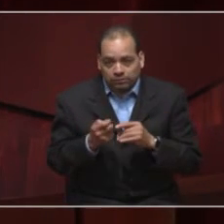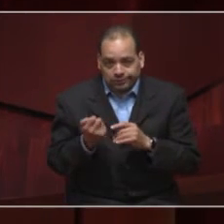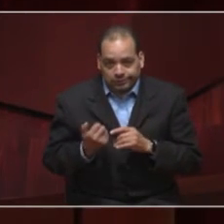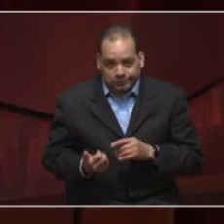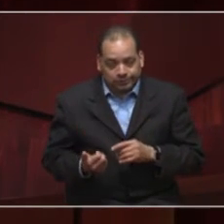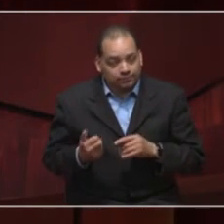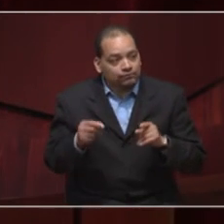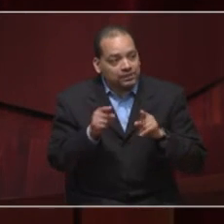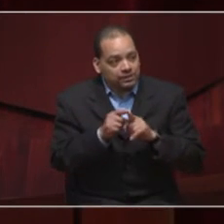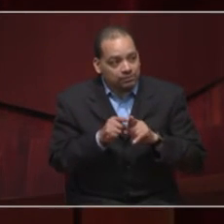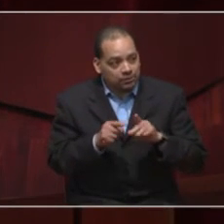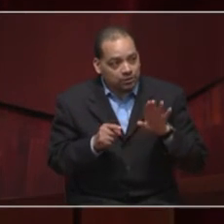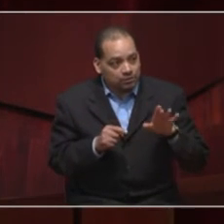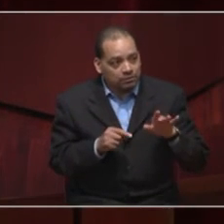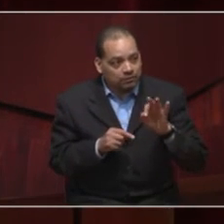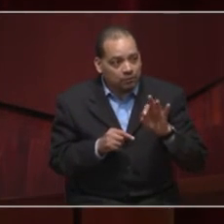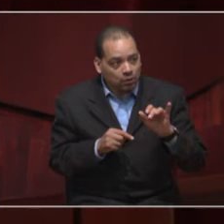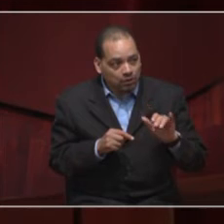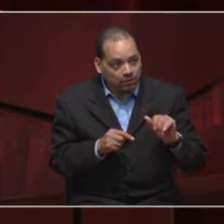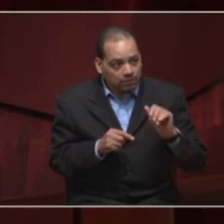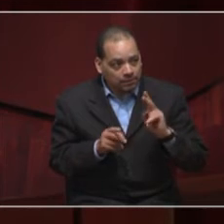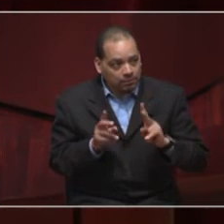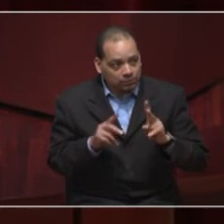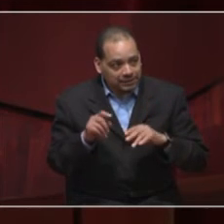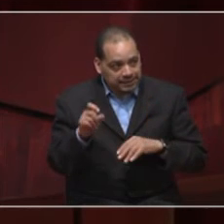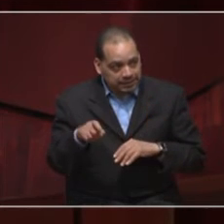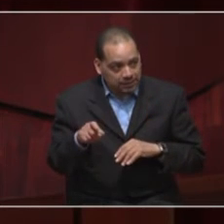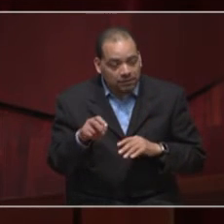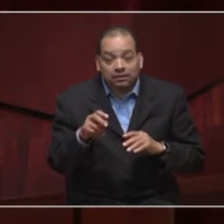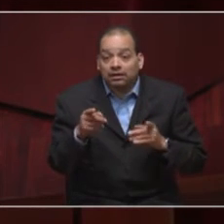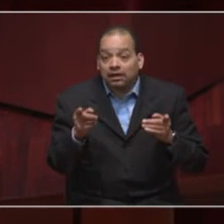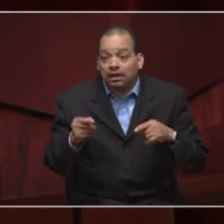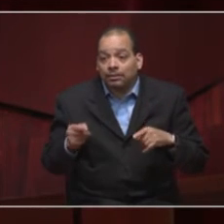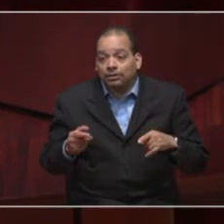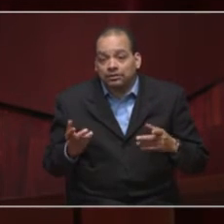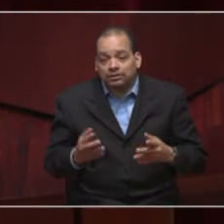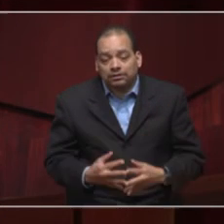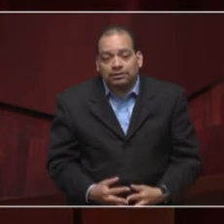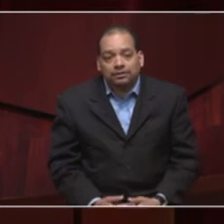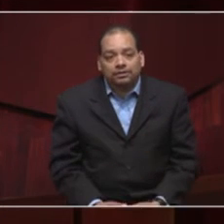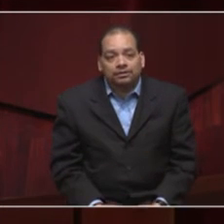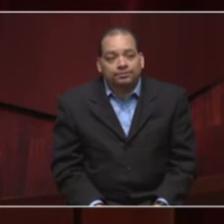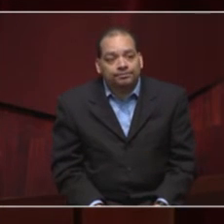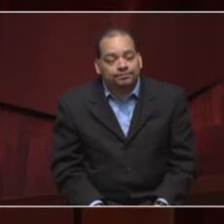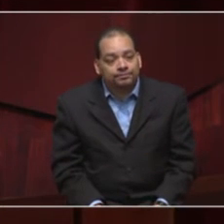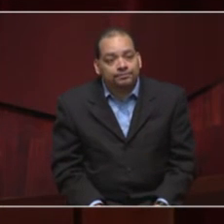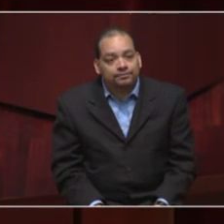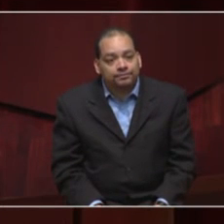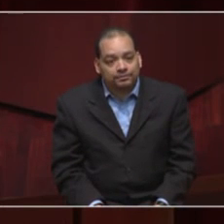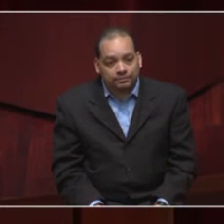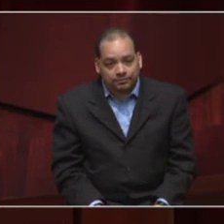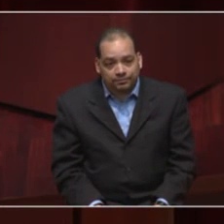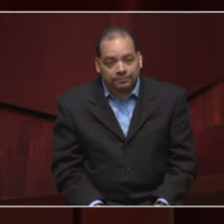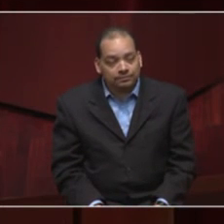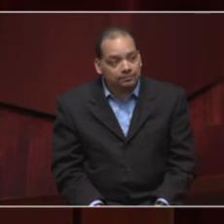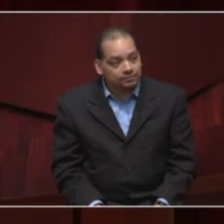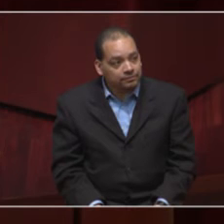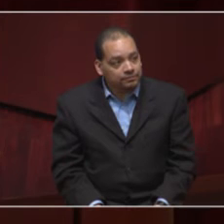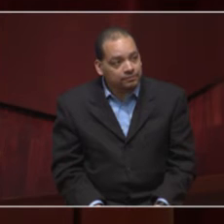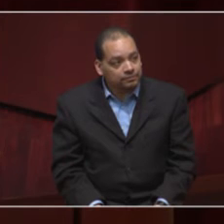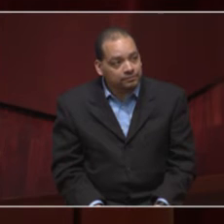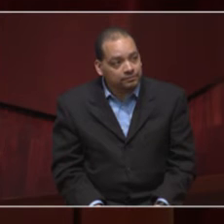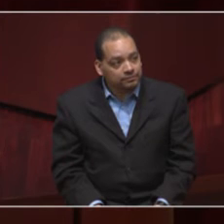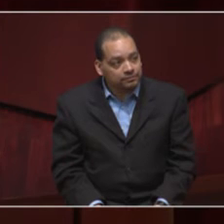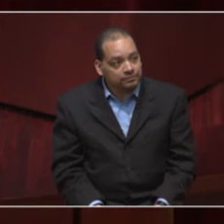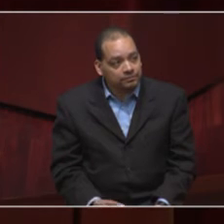your FOIA people need them. Because those kinds of things happen. Everything is in motion all the time. So if